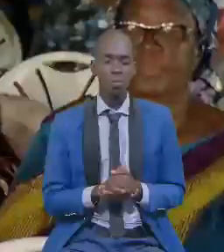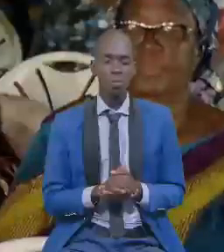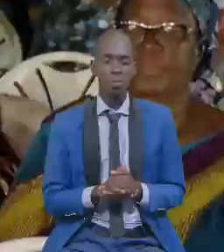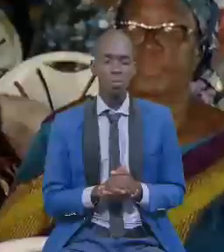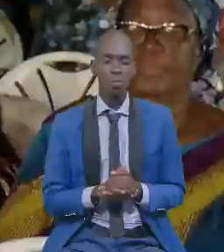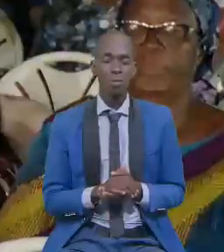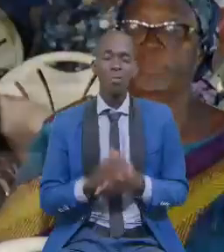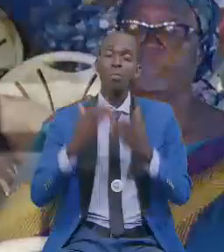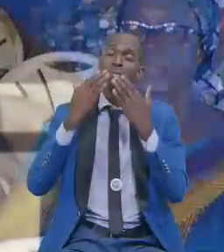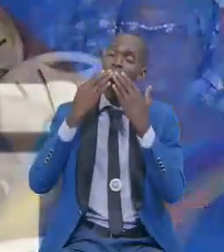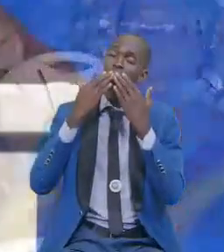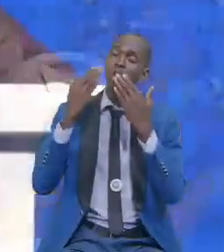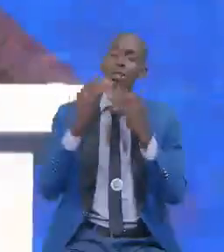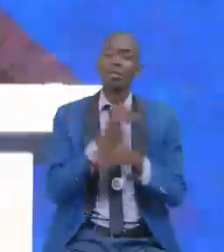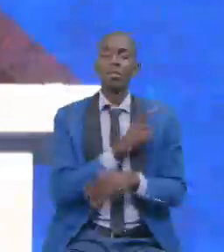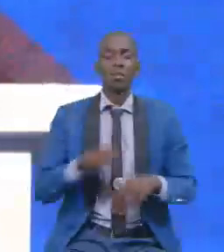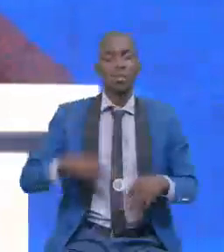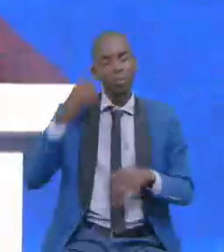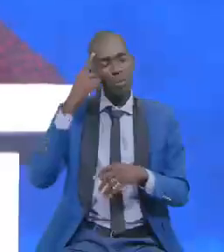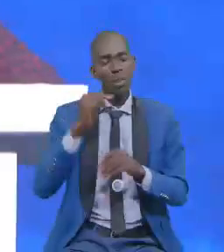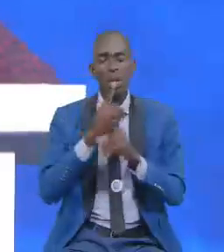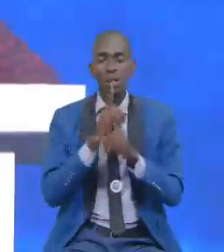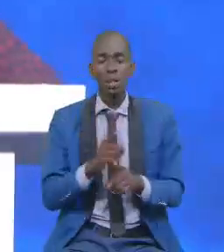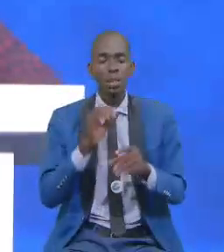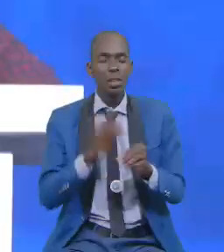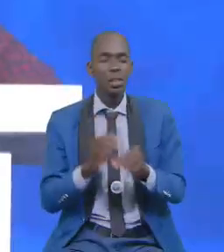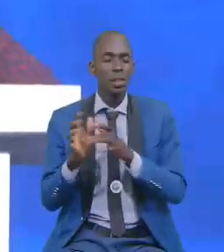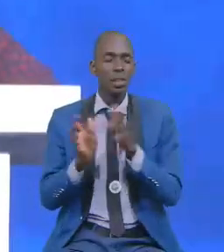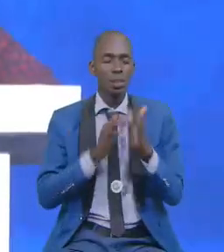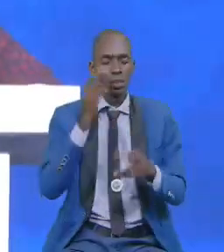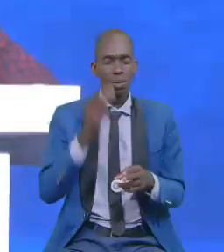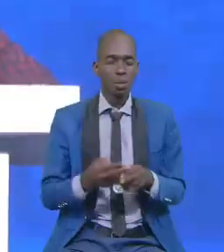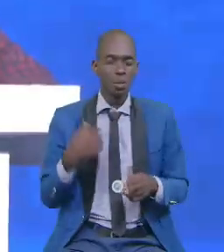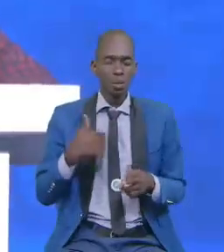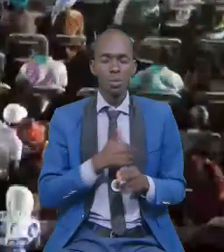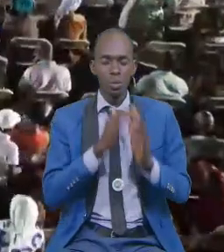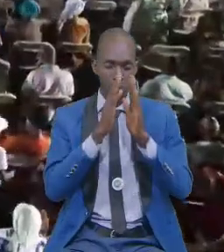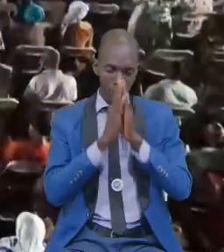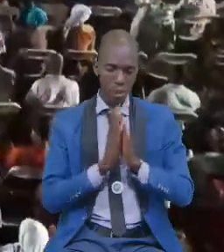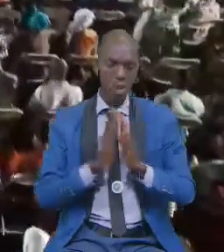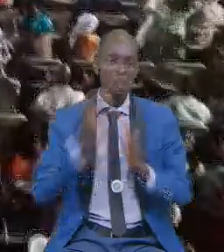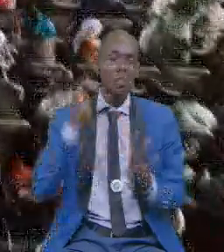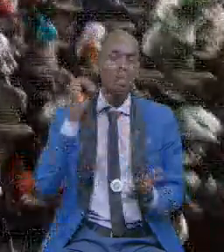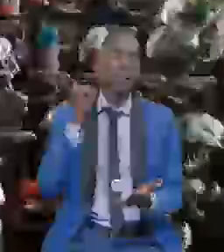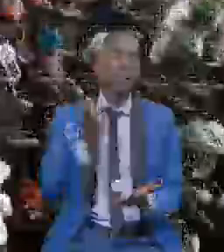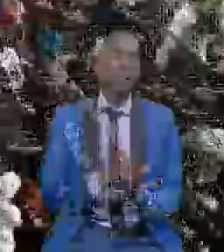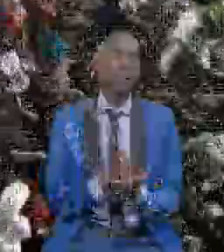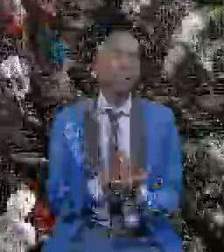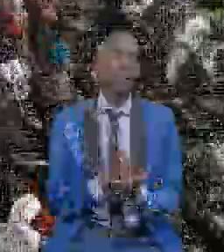Thank you, Lord, for the answer. In Jesus' name we pray.